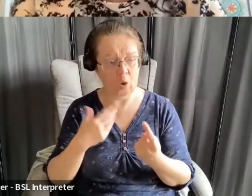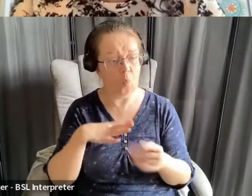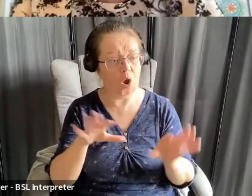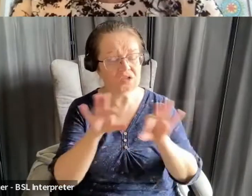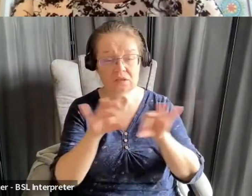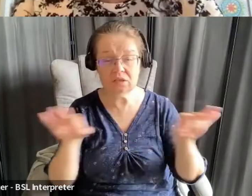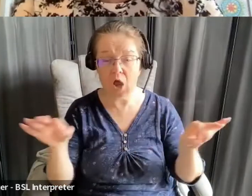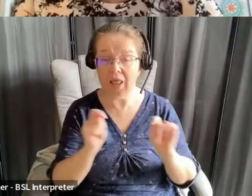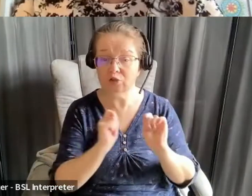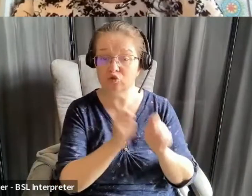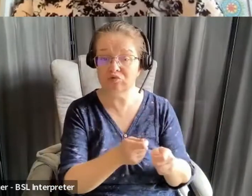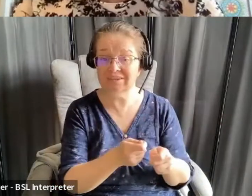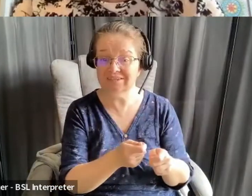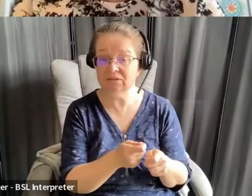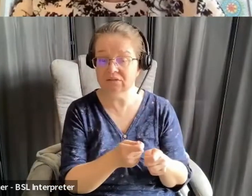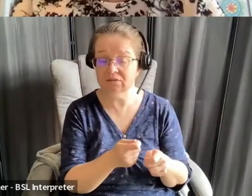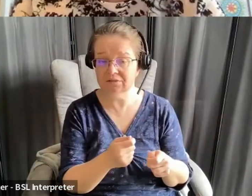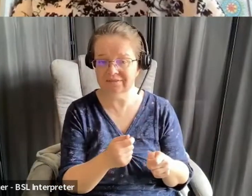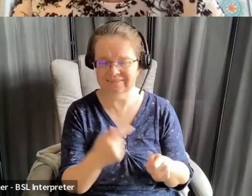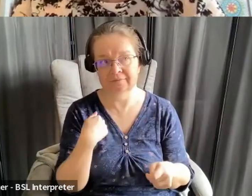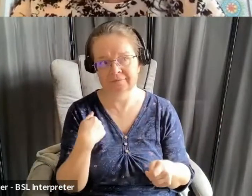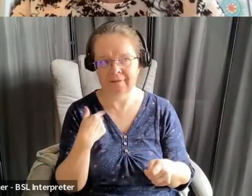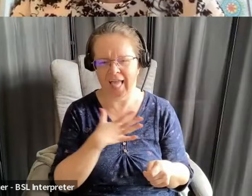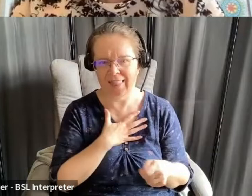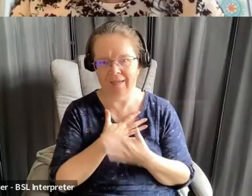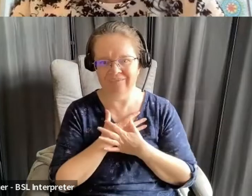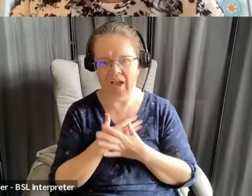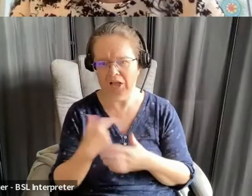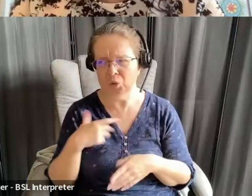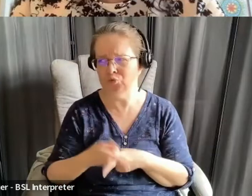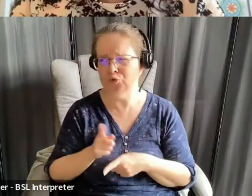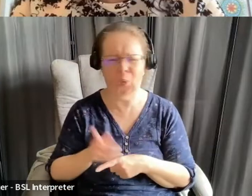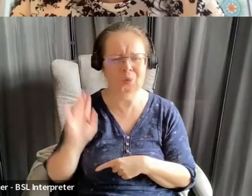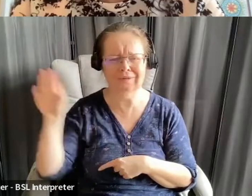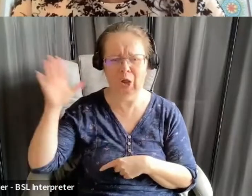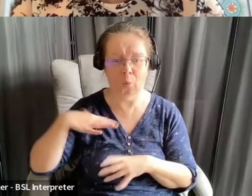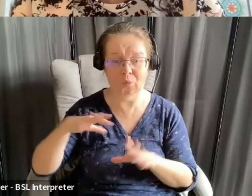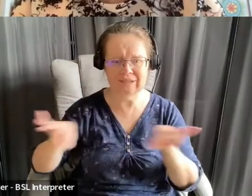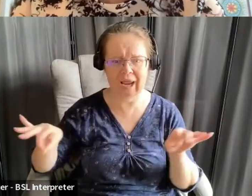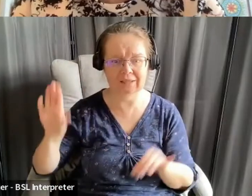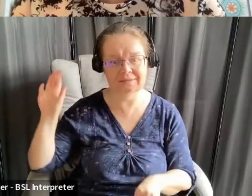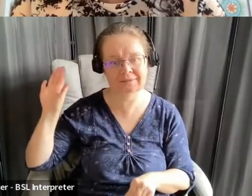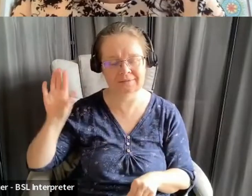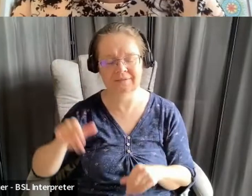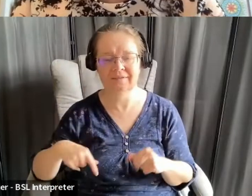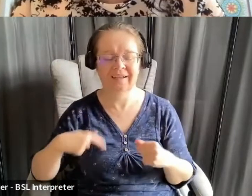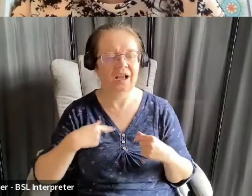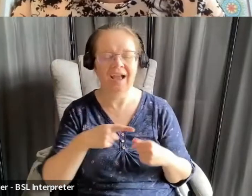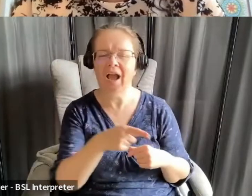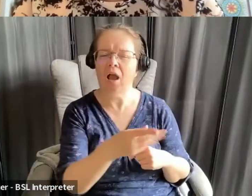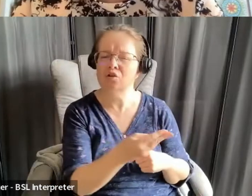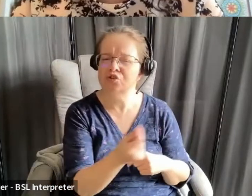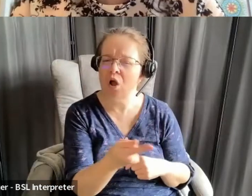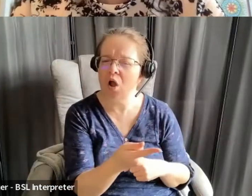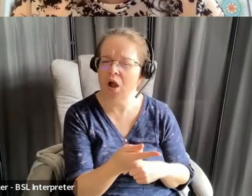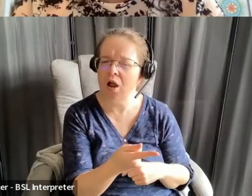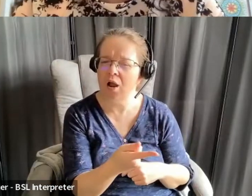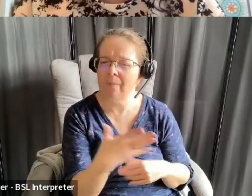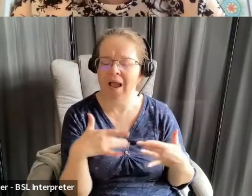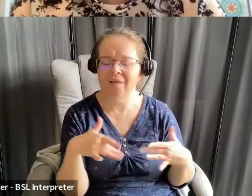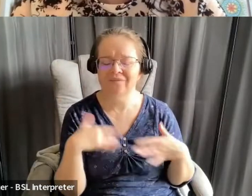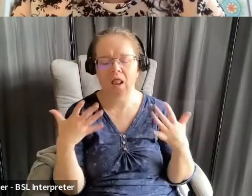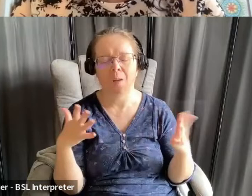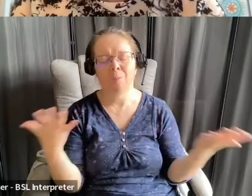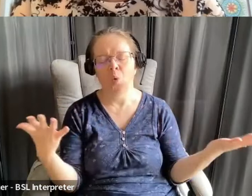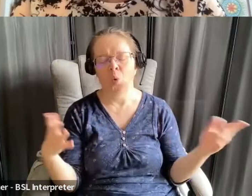which I want more than anything because I don't want to be talking, I notice they feel more recharged and relaxed